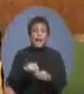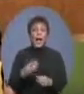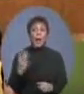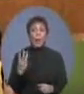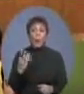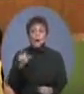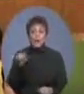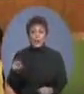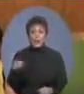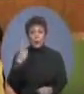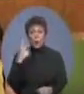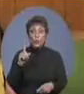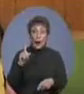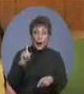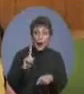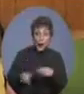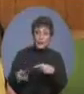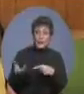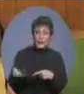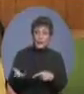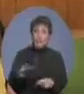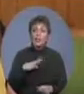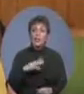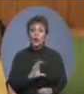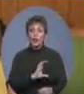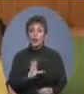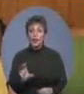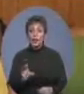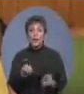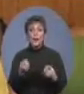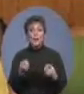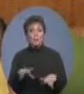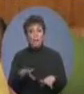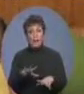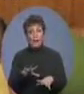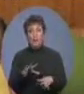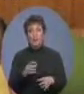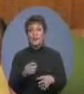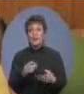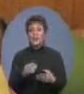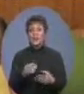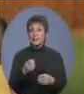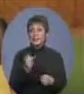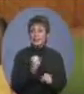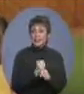assembly line capacity when the U.S. government and U.S. industry finalize the